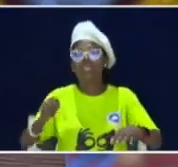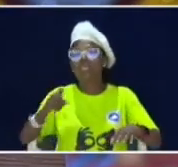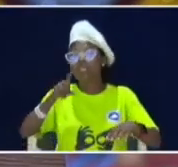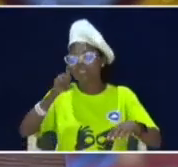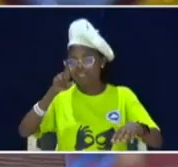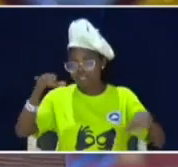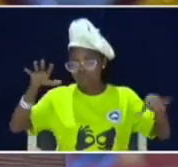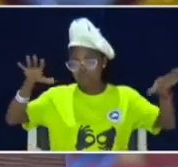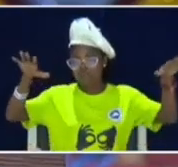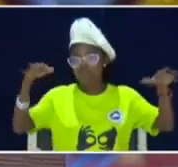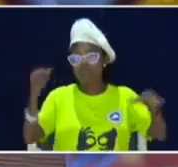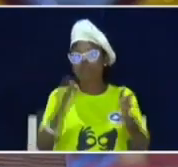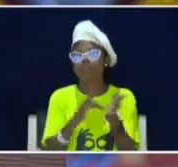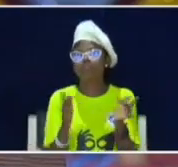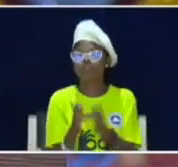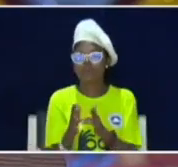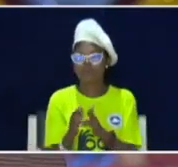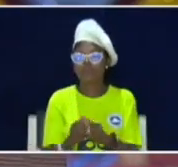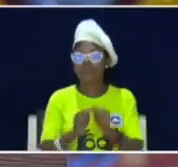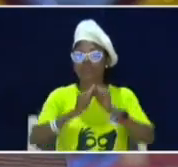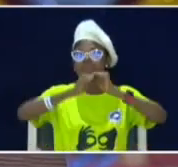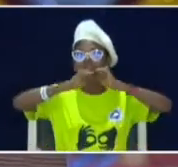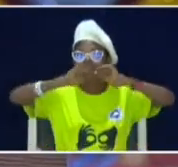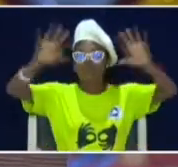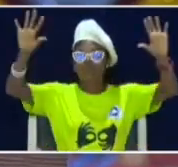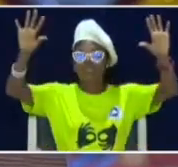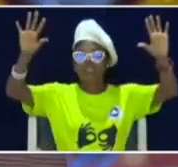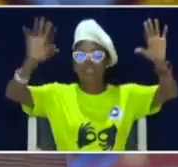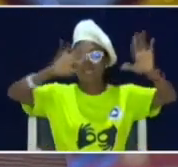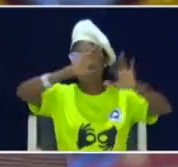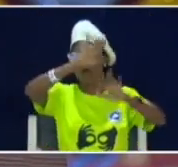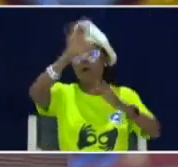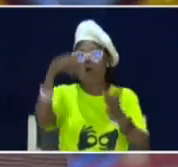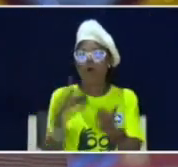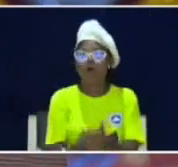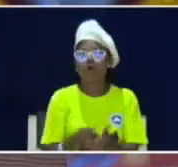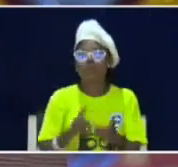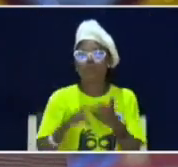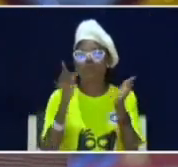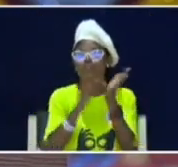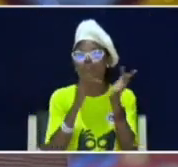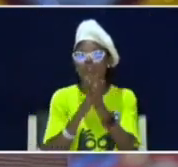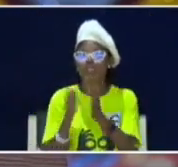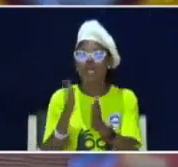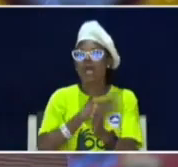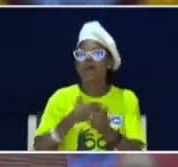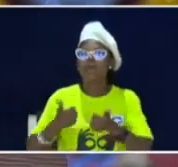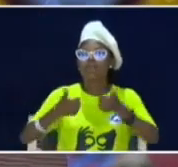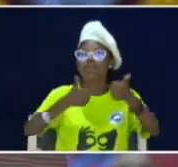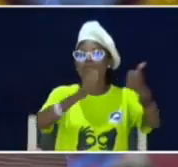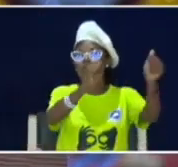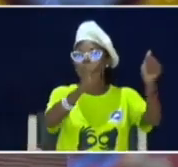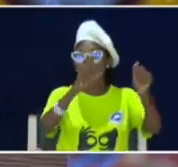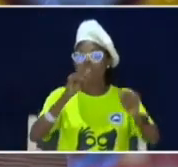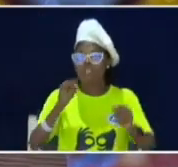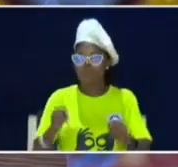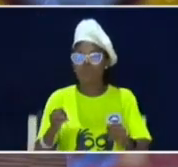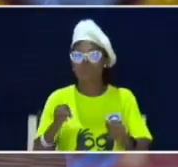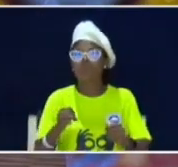surrender your life and all to Jesus and follow him. Matthew chapter 4 verse